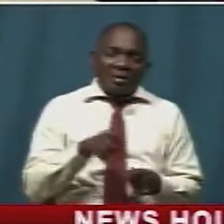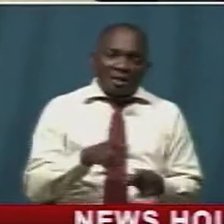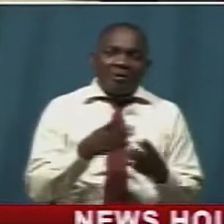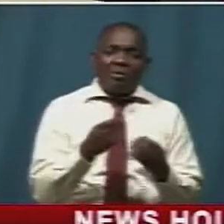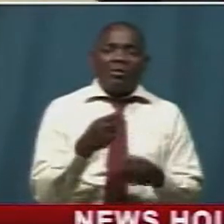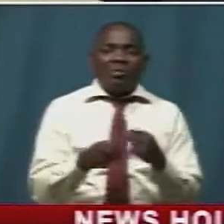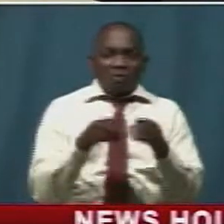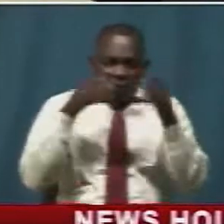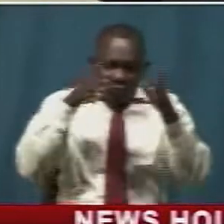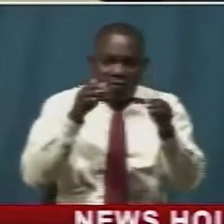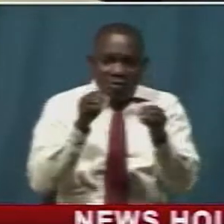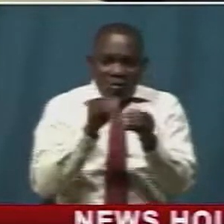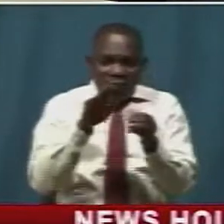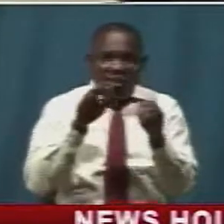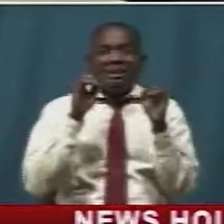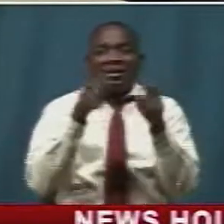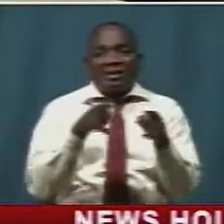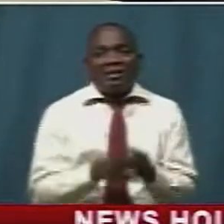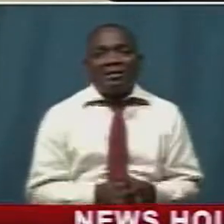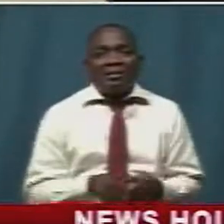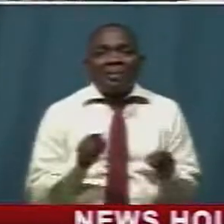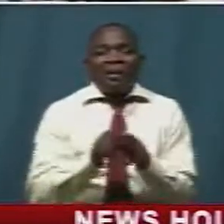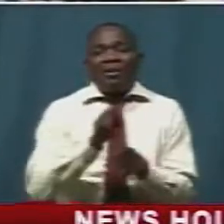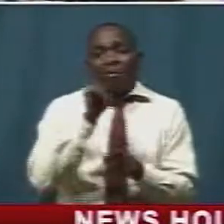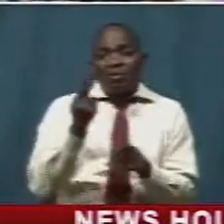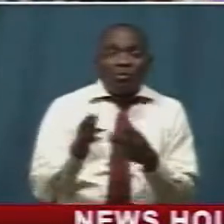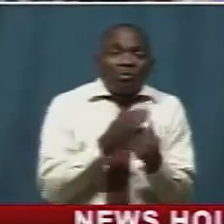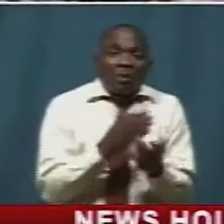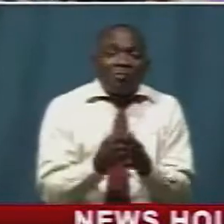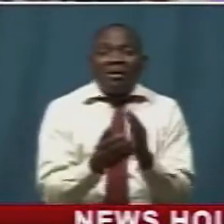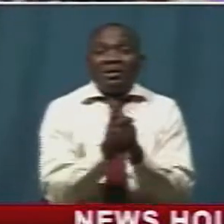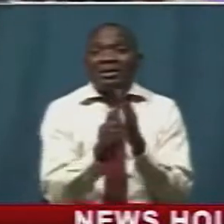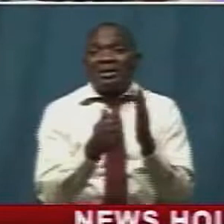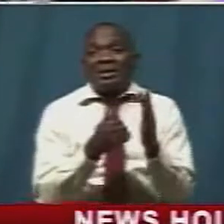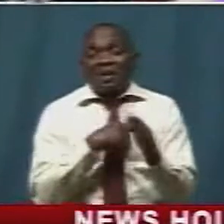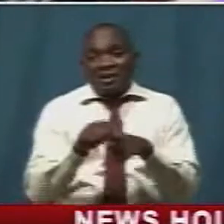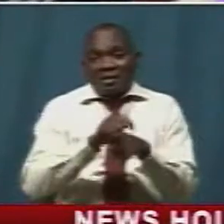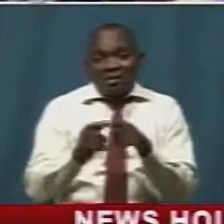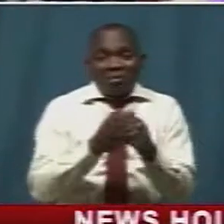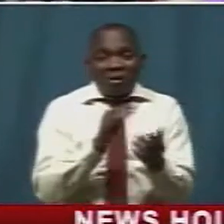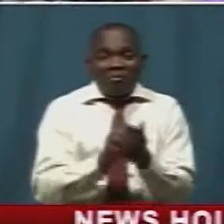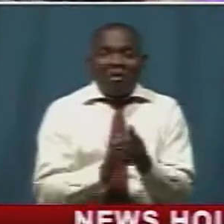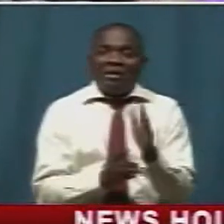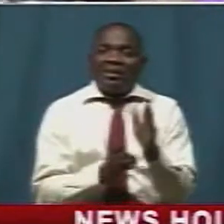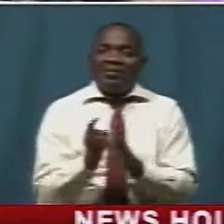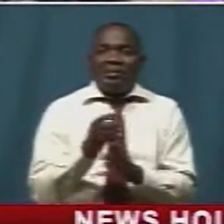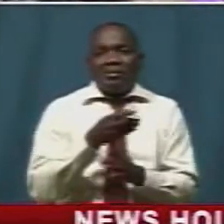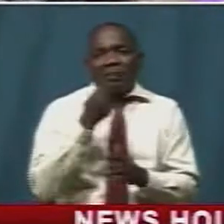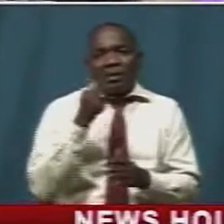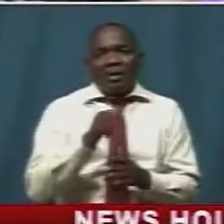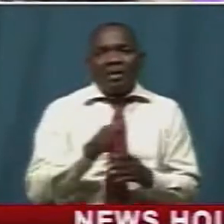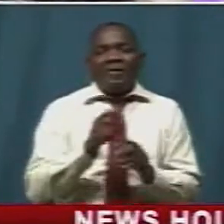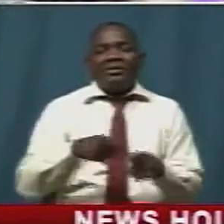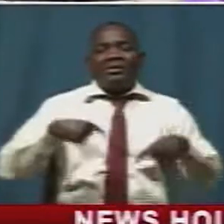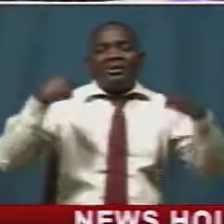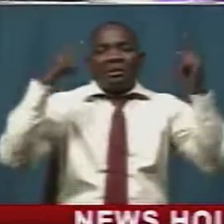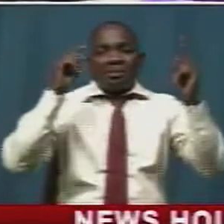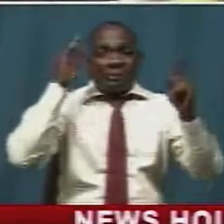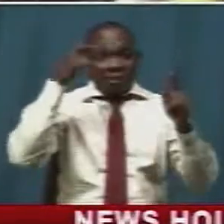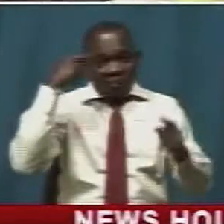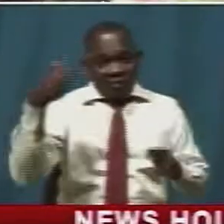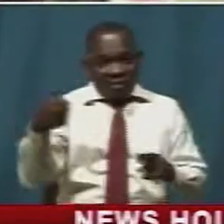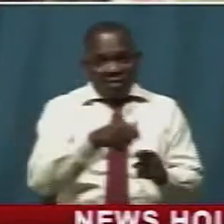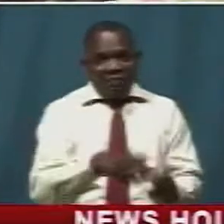and focus on their education, use every skill and training to build a better and successful